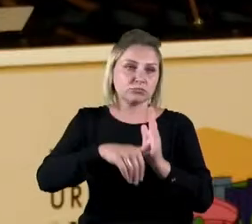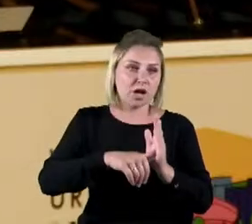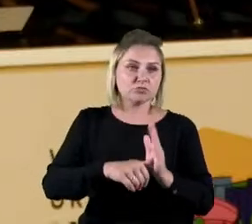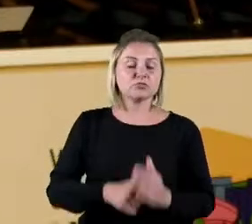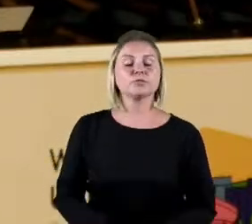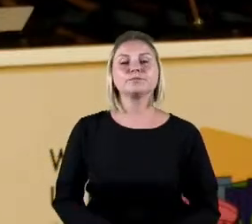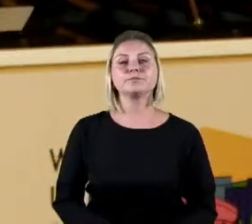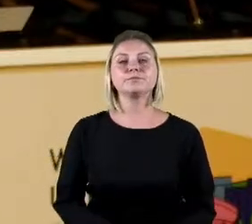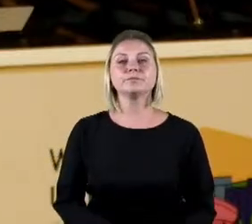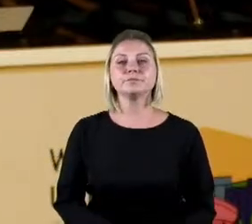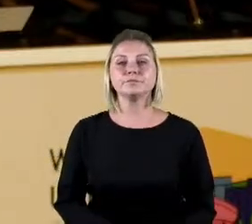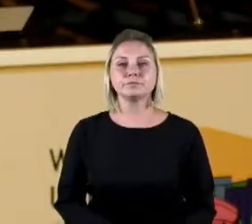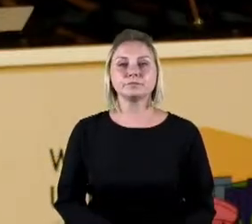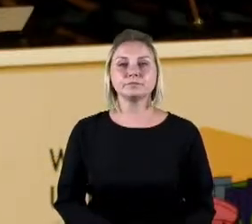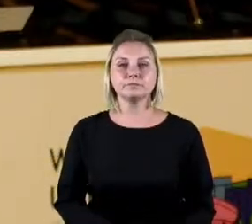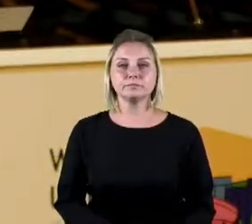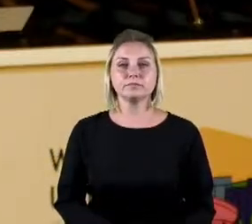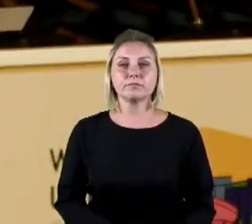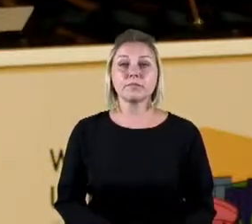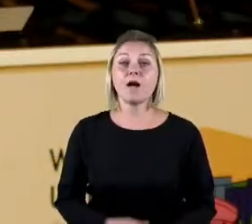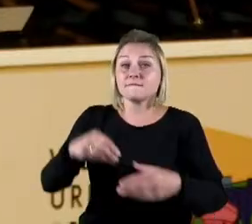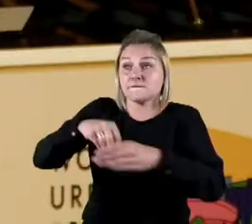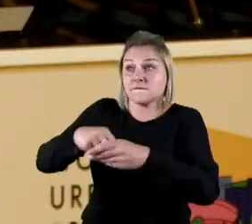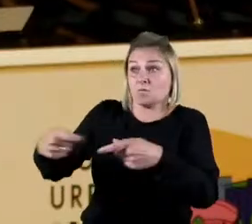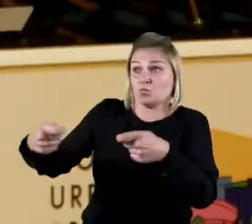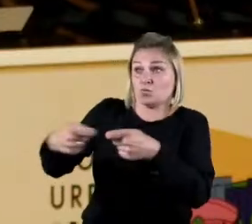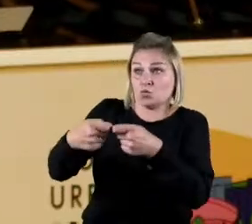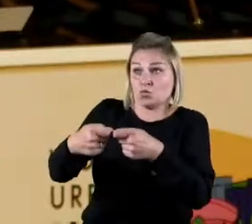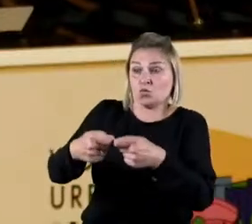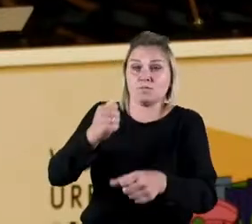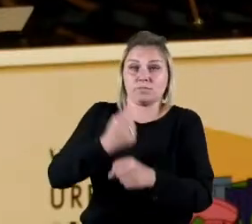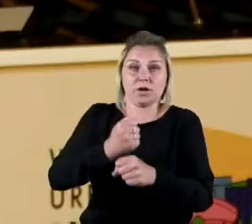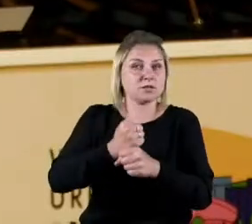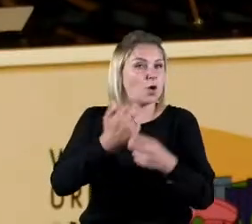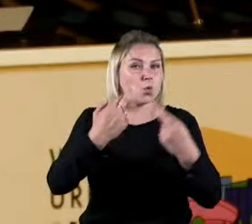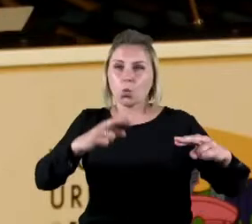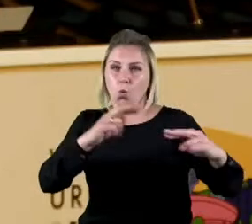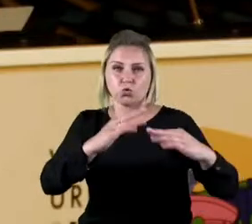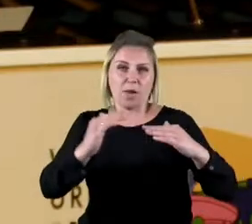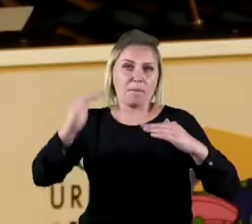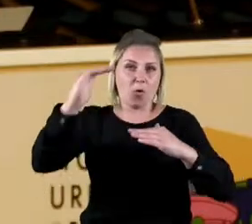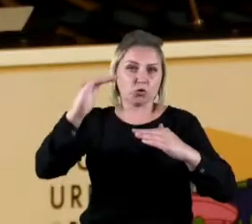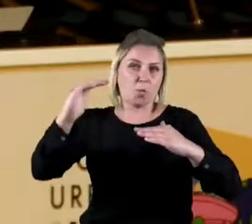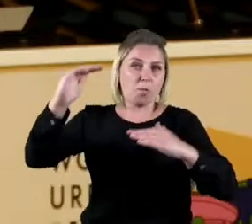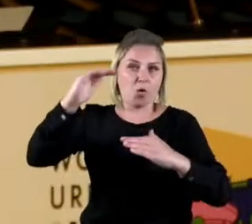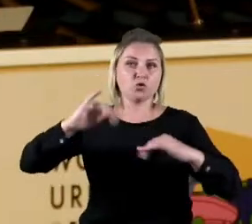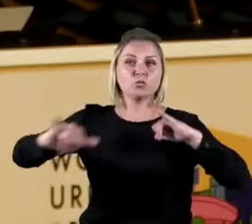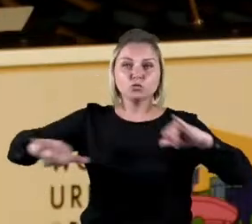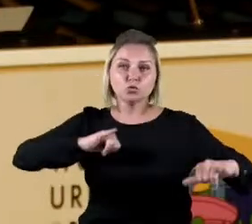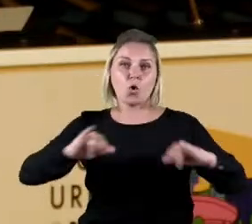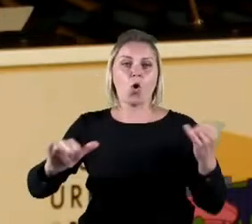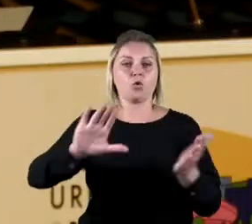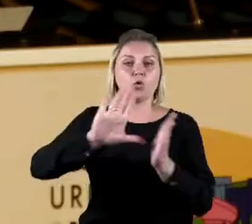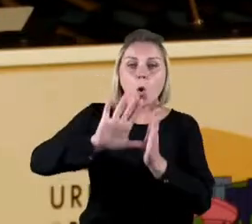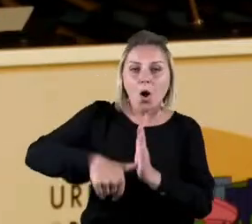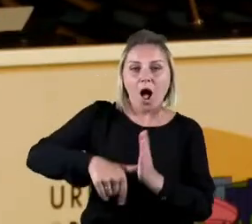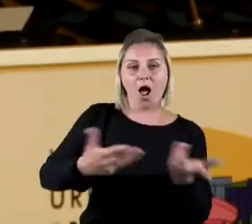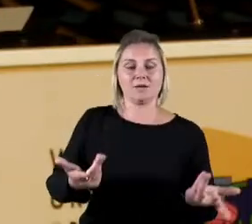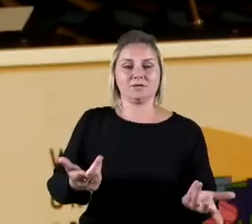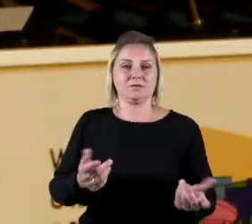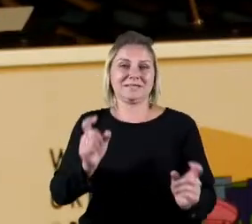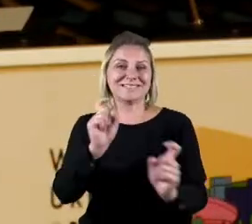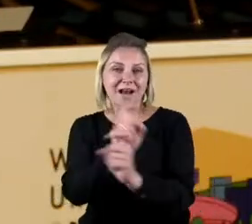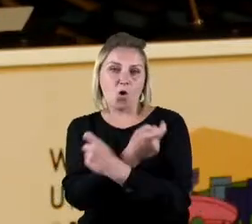integrated work at different levels of government, local, national, and regional.